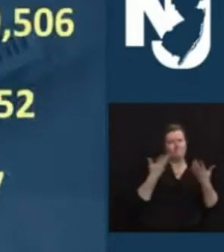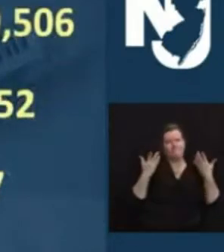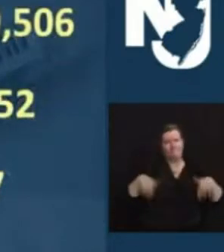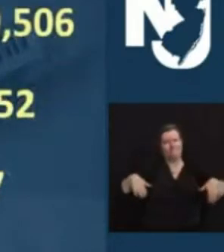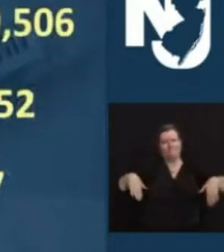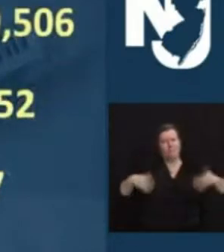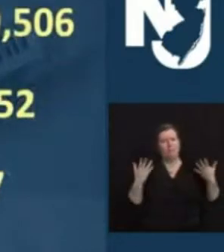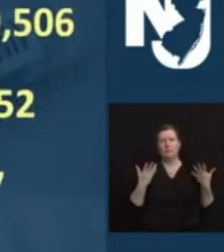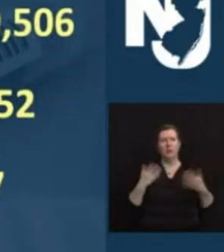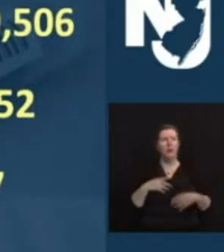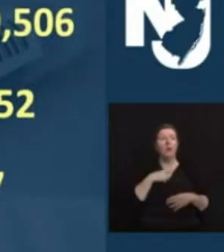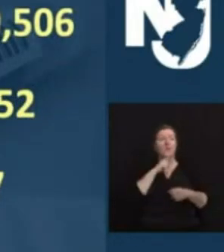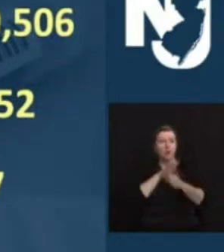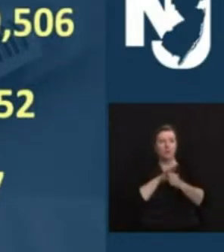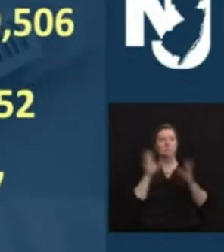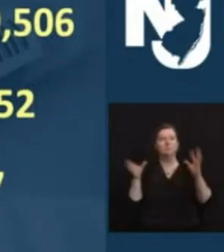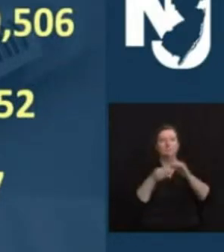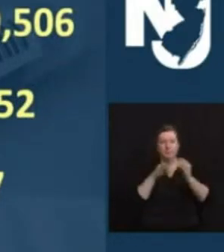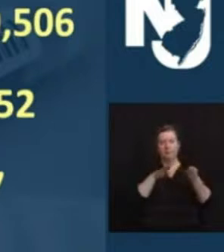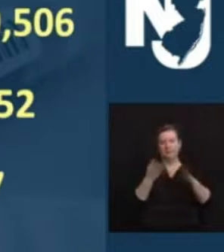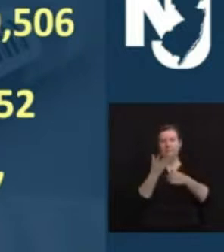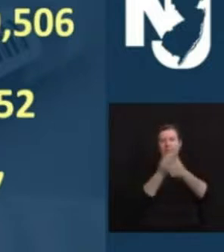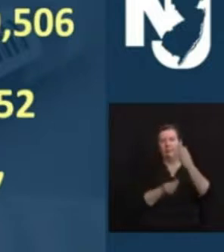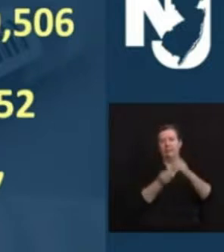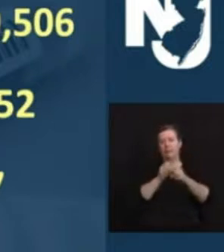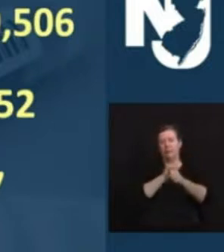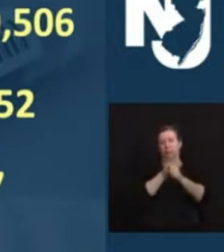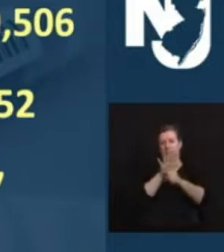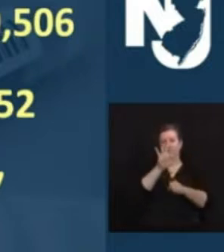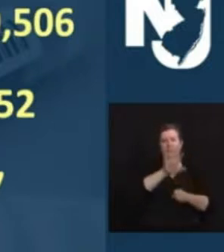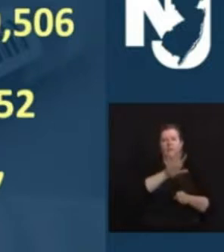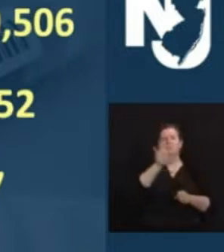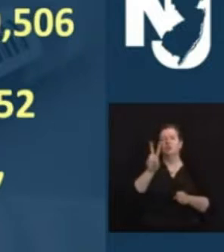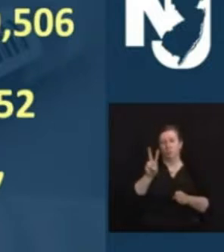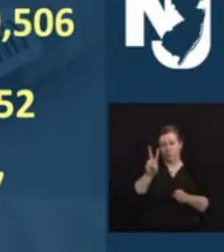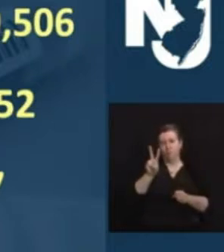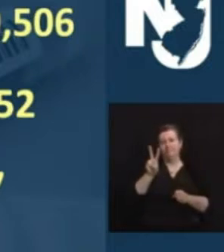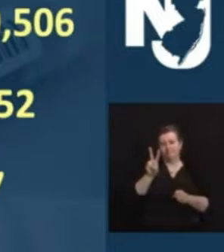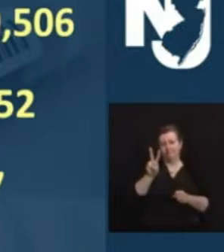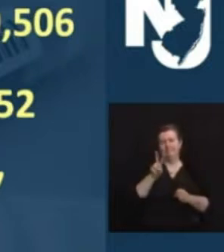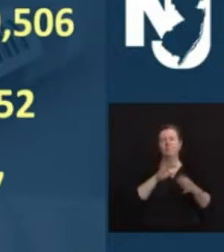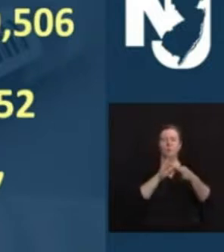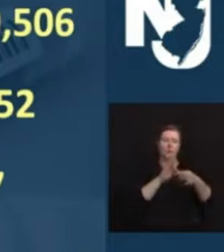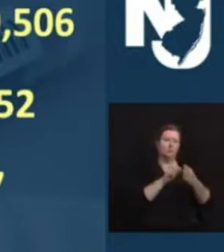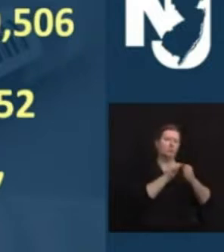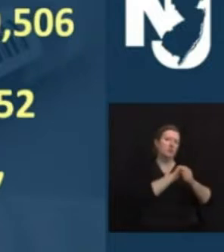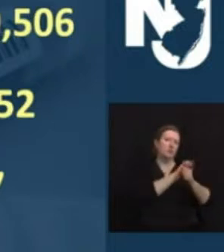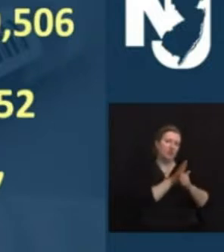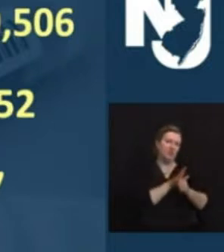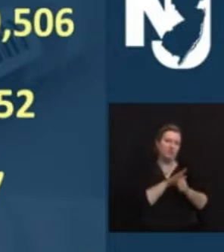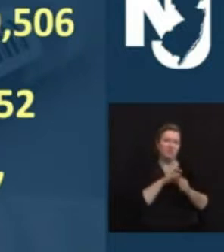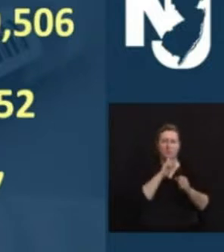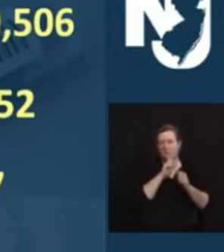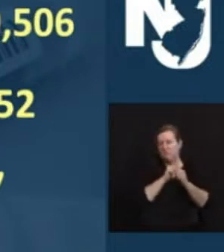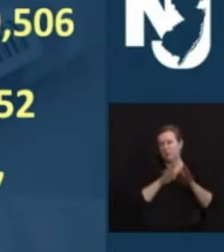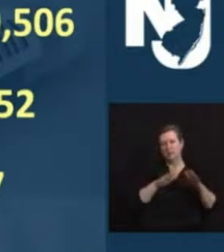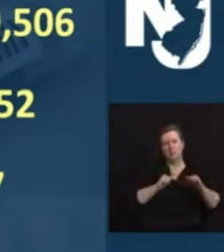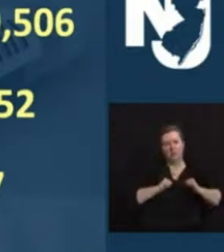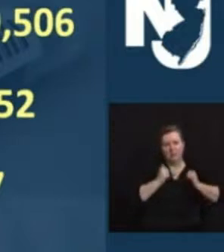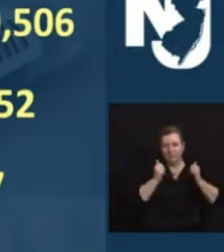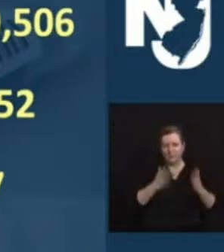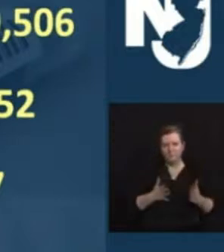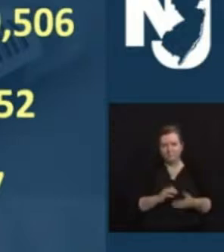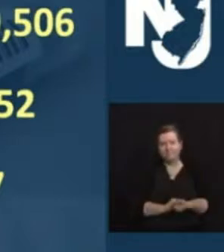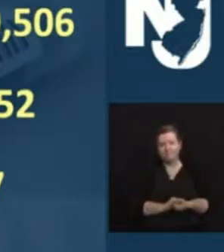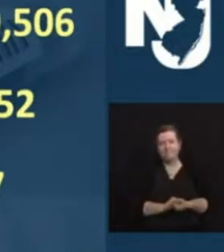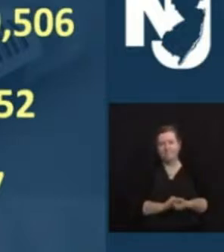that there were 52, we're announcing 52 lives, blessed lives, lost from COVID. That brings the statewide